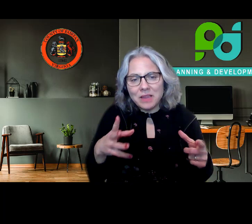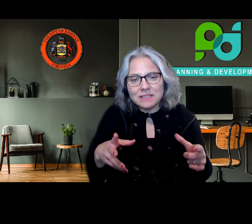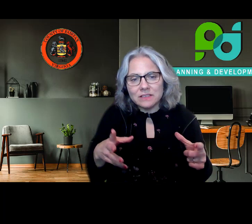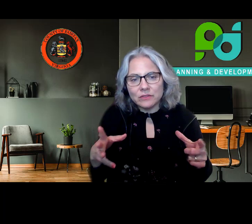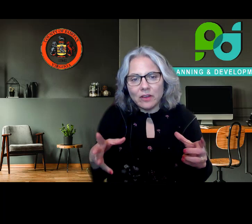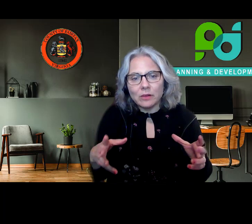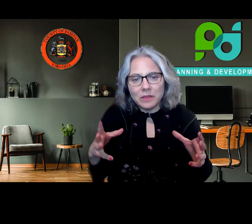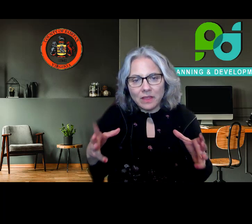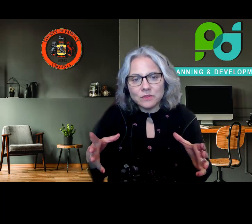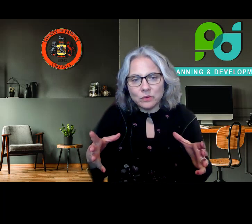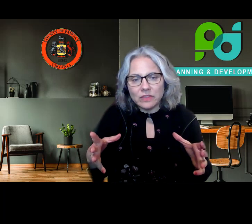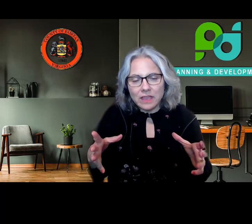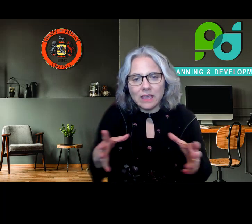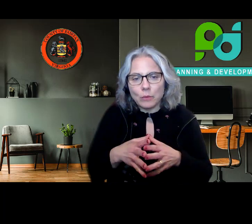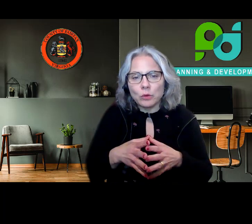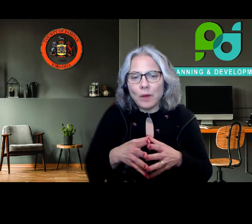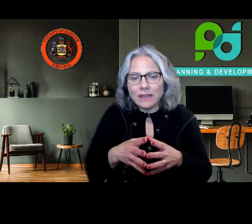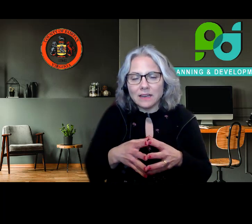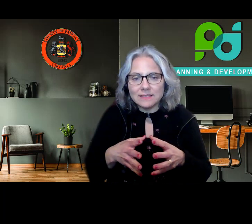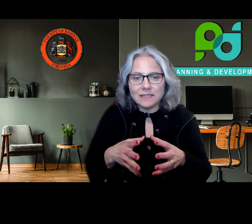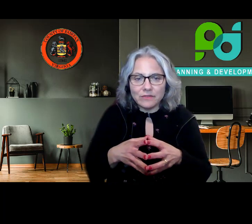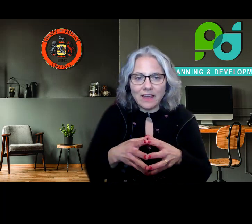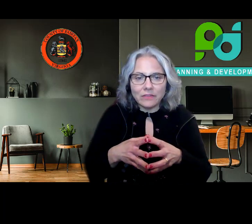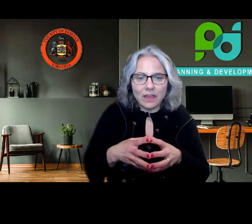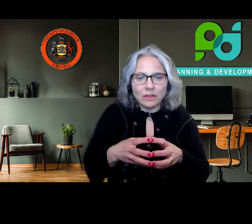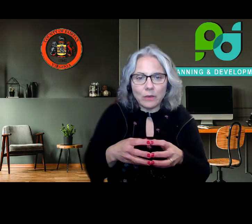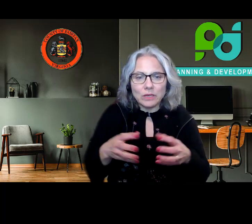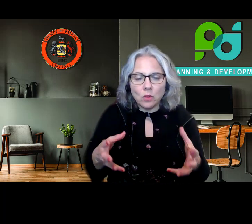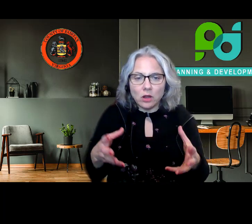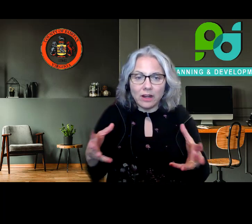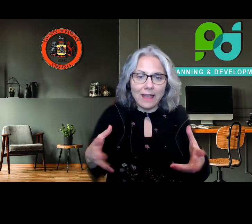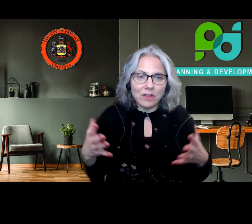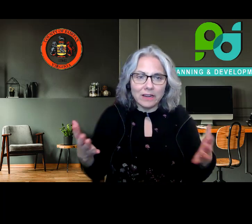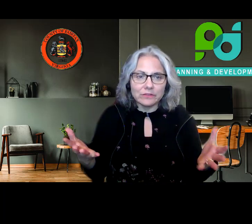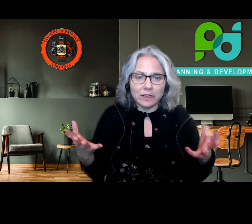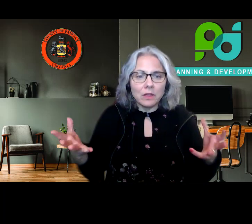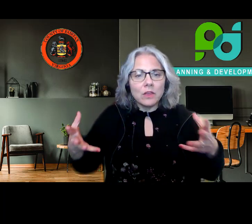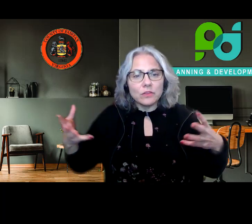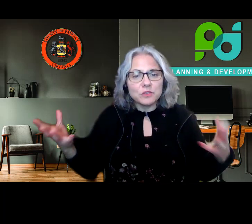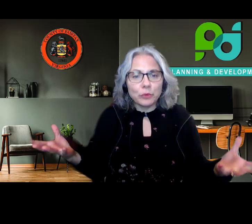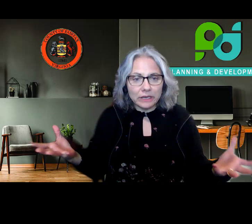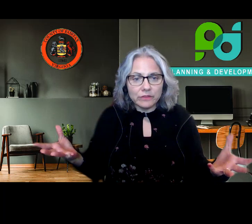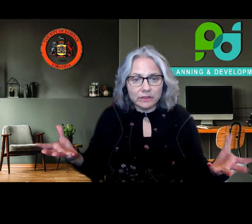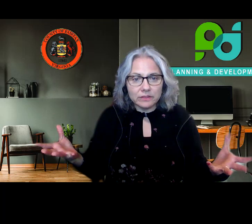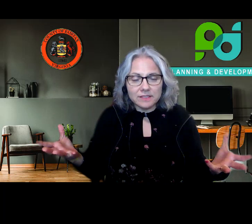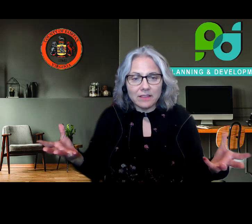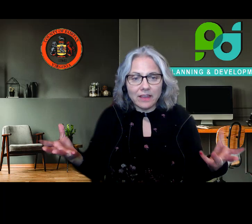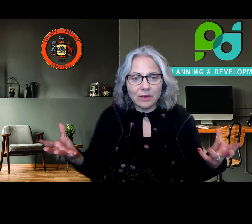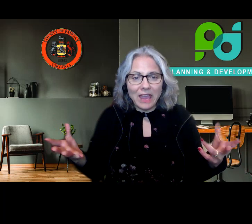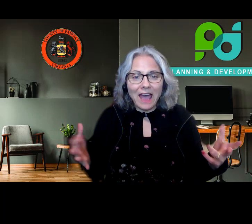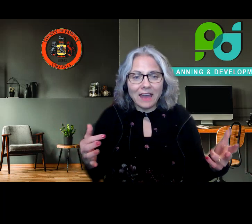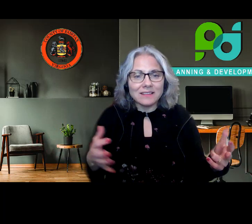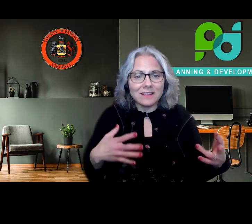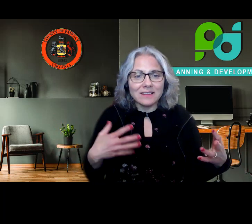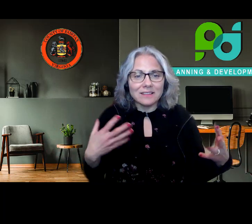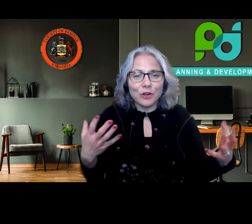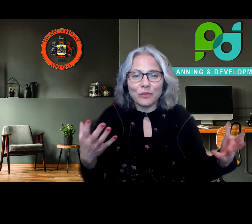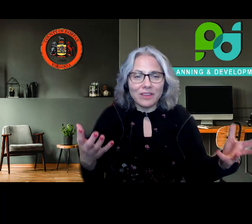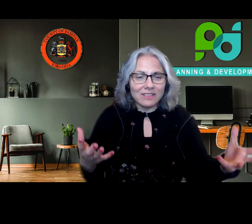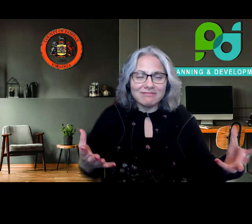far as pace of development and that sort of thing. And yeah, we're recognizing the fact that, yeah, we no longer have kind of like those green fields that we had